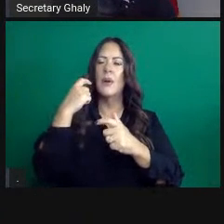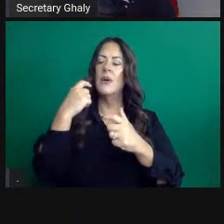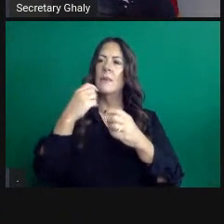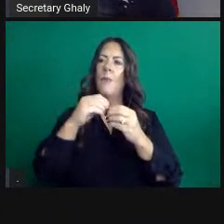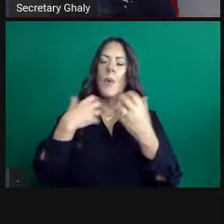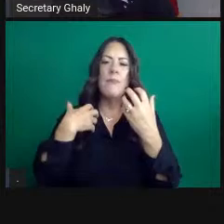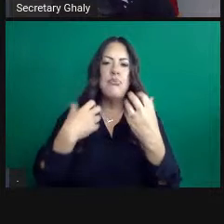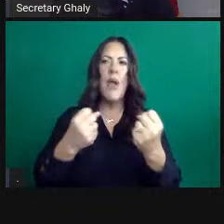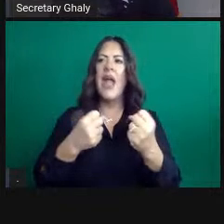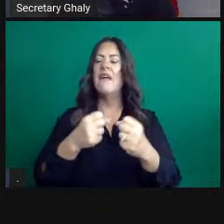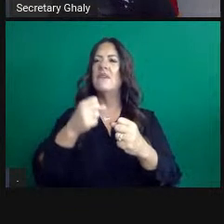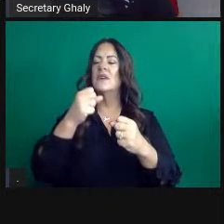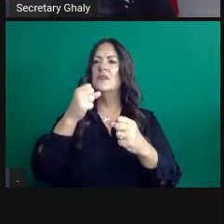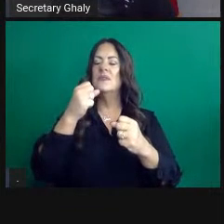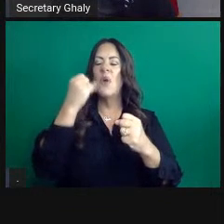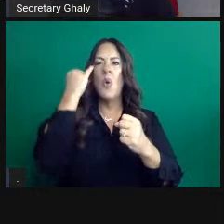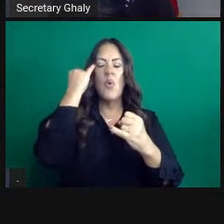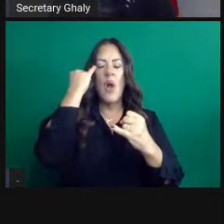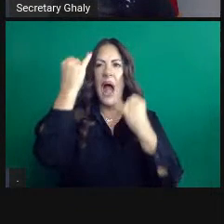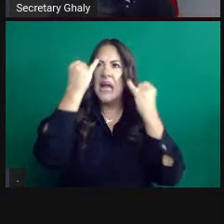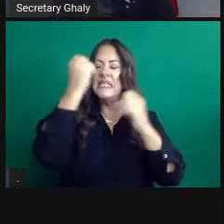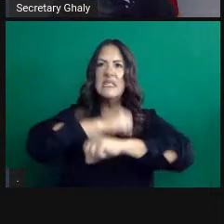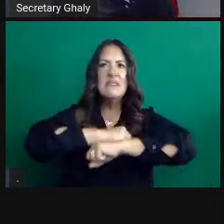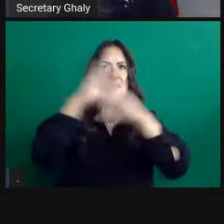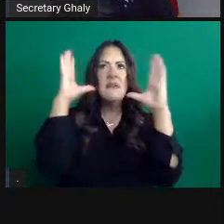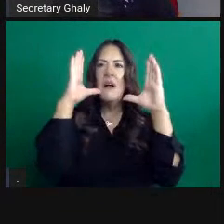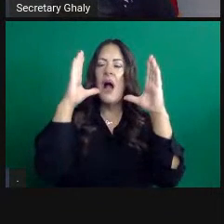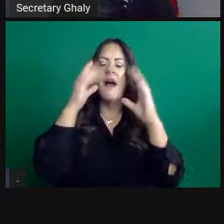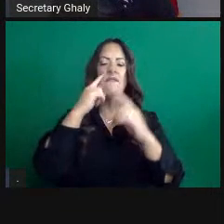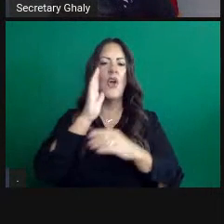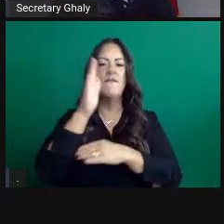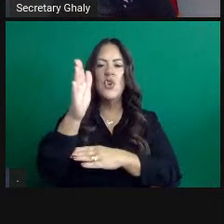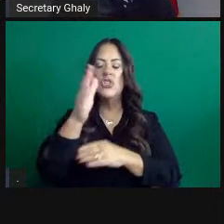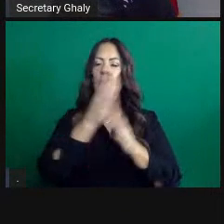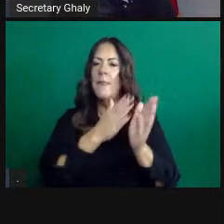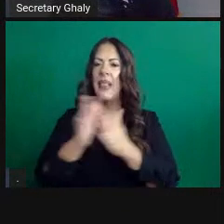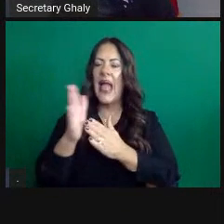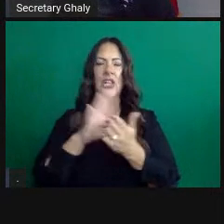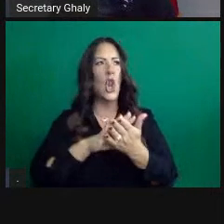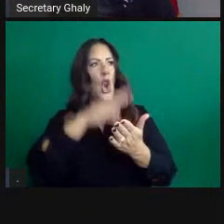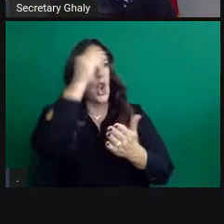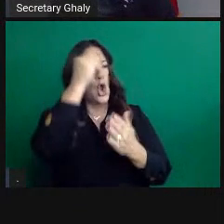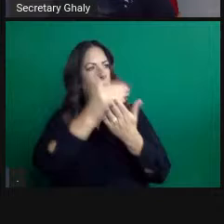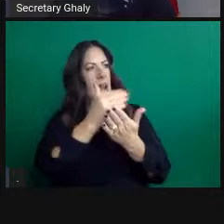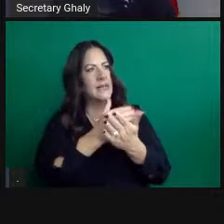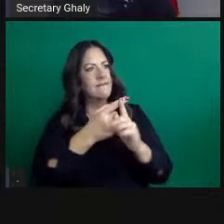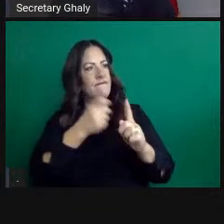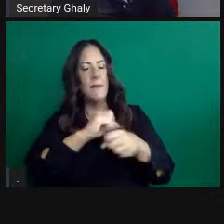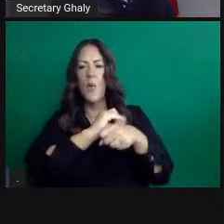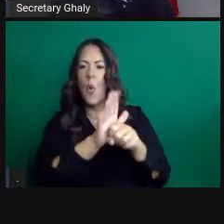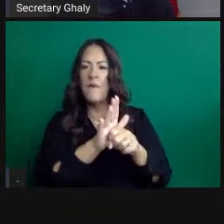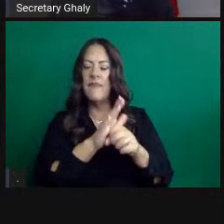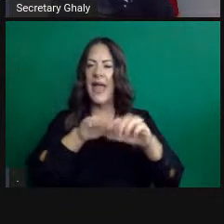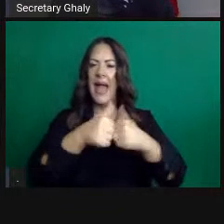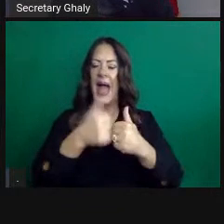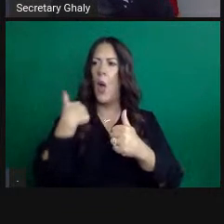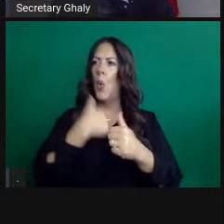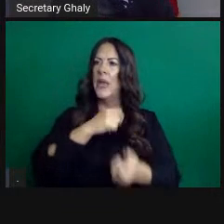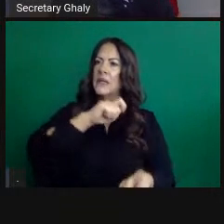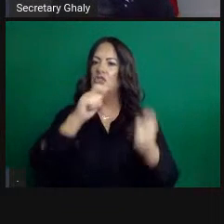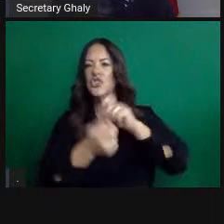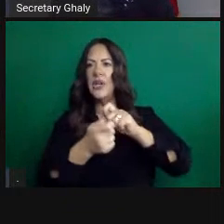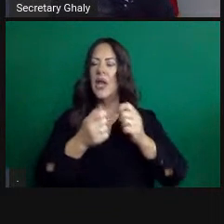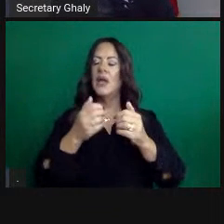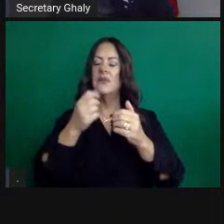plans for a future, building upon some of the successes, some of the lessons in COVID to really accelerate where we're